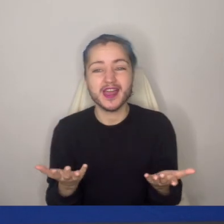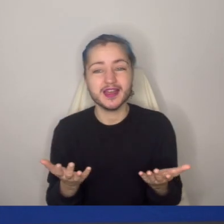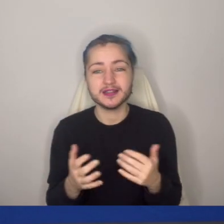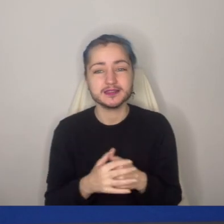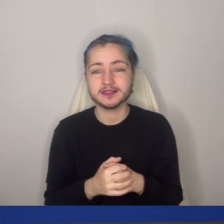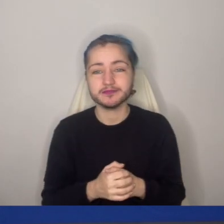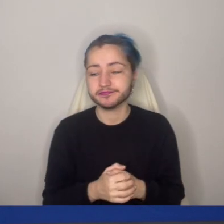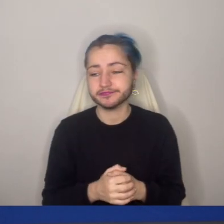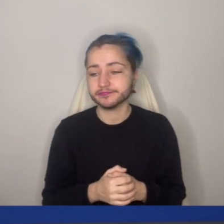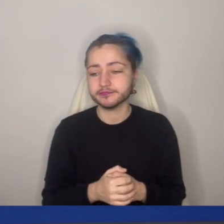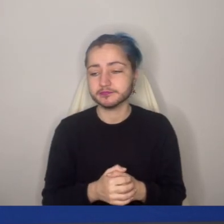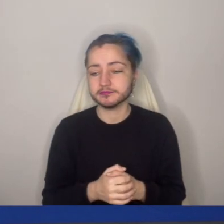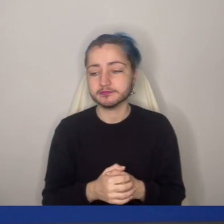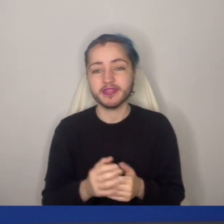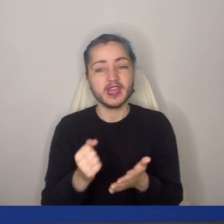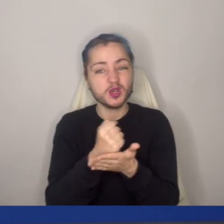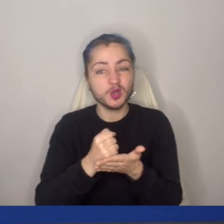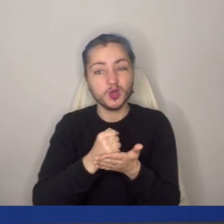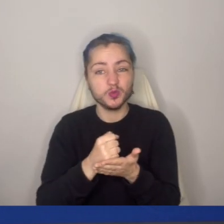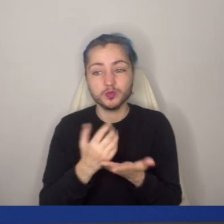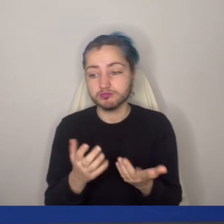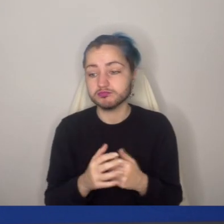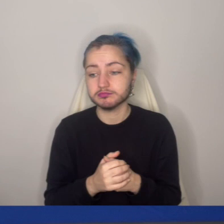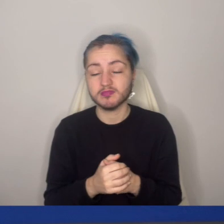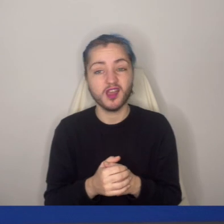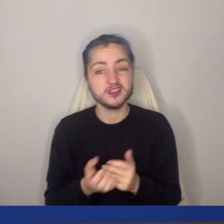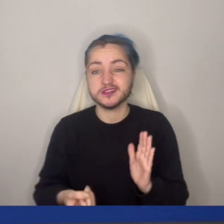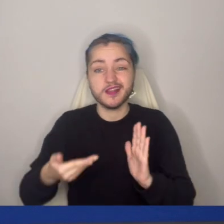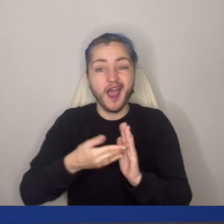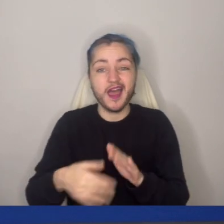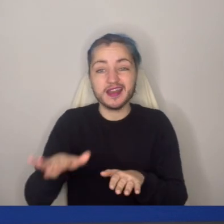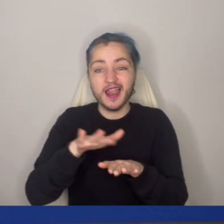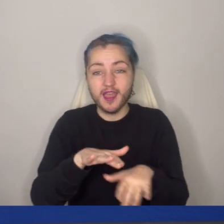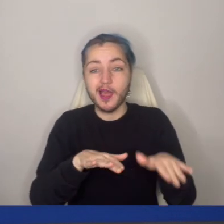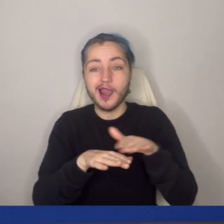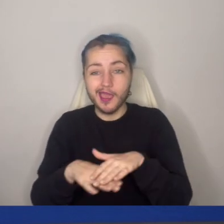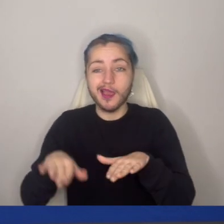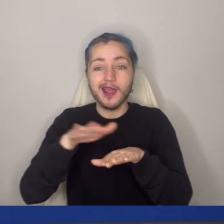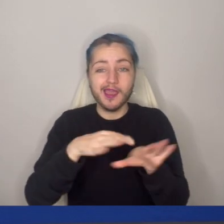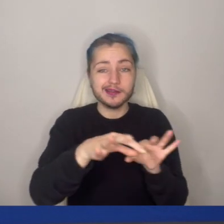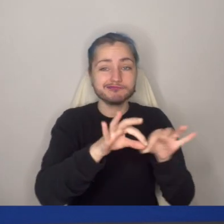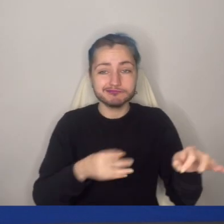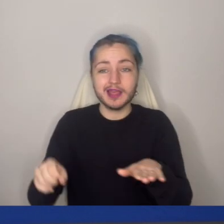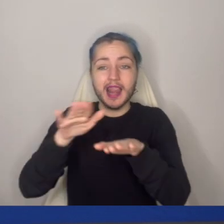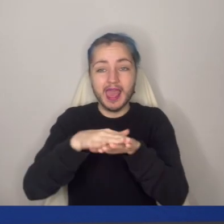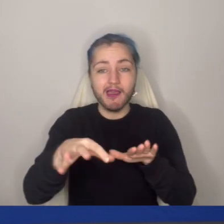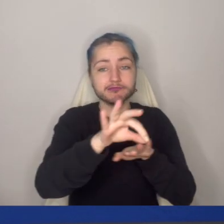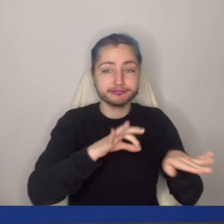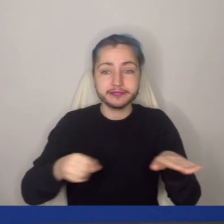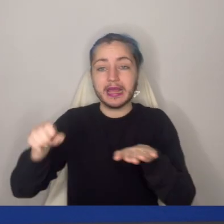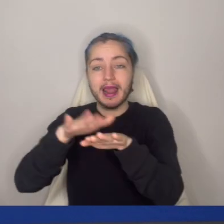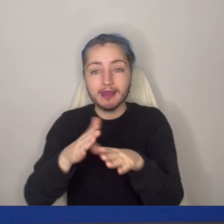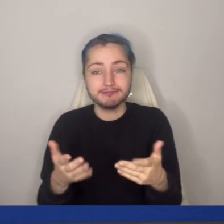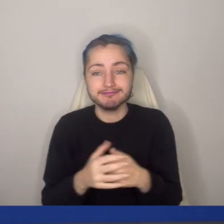like lay that down, and all you have to do is keep on layering and cutting and layering. And the pieces that come